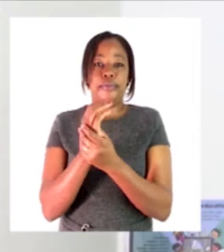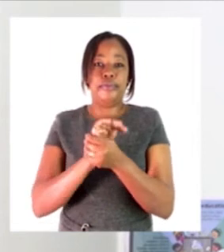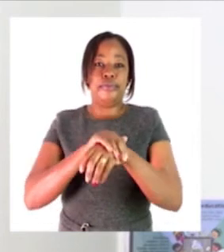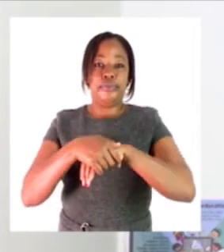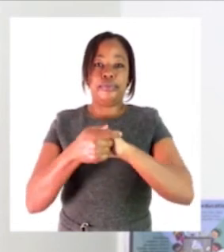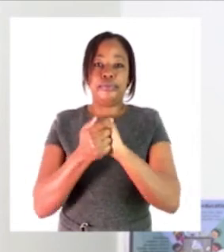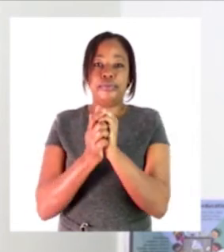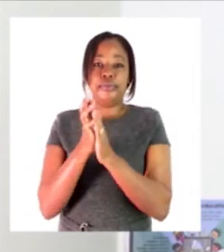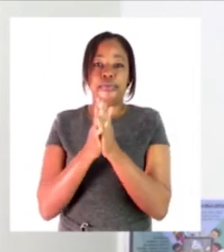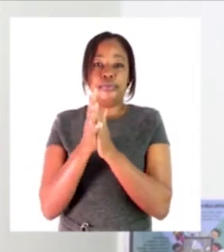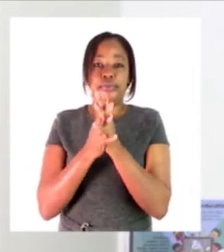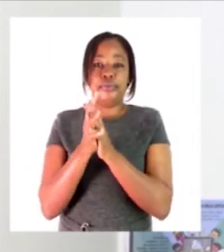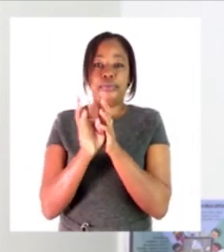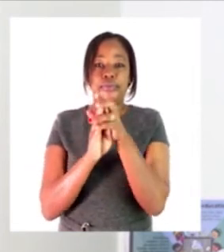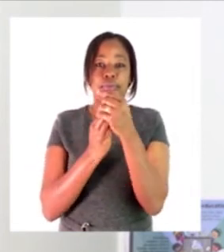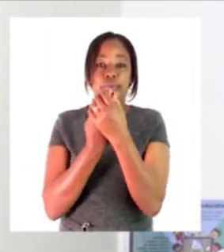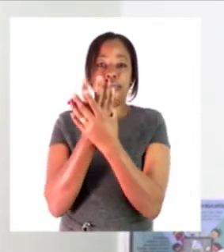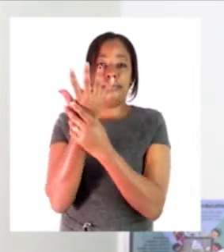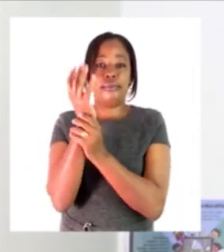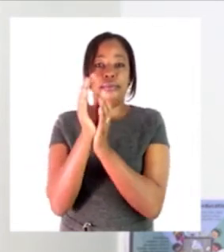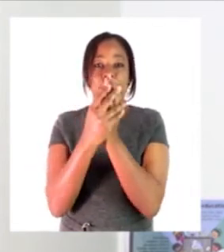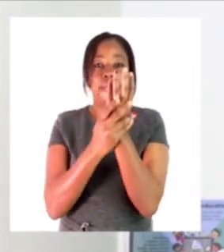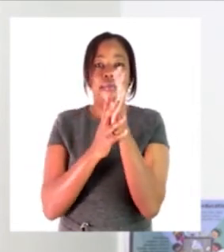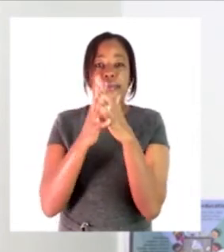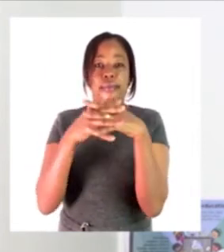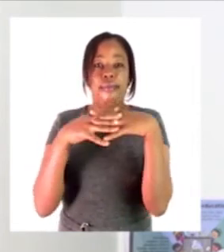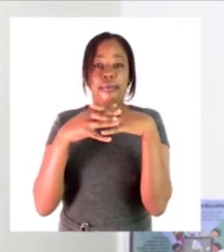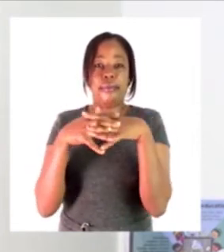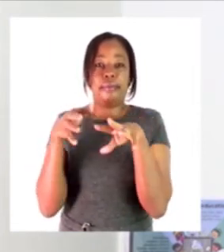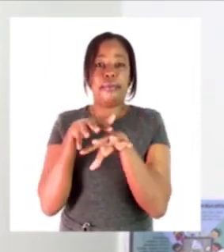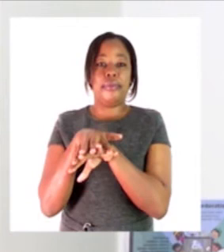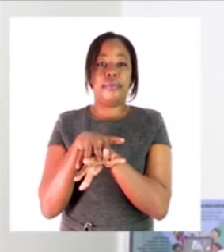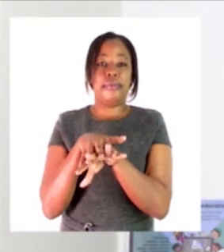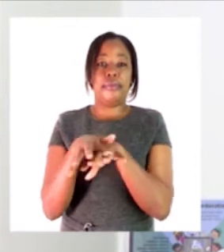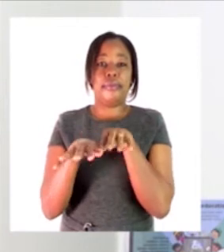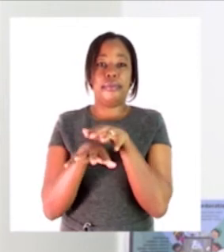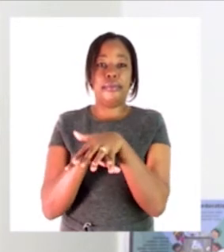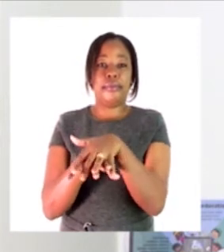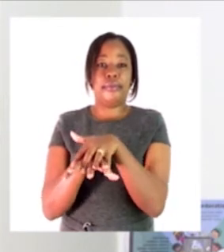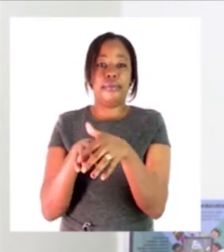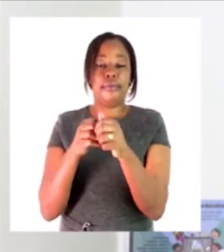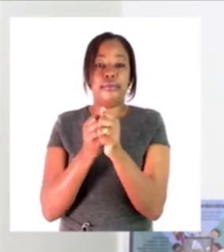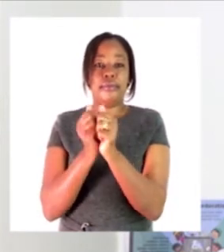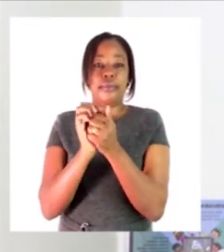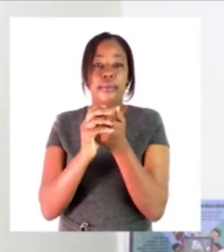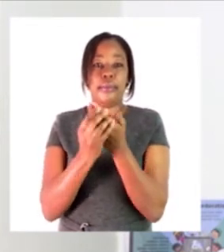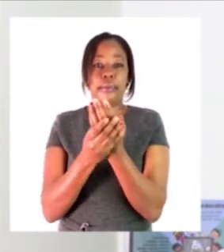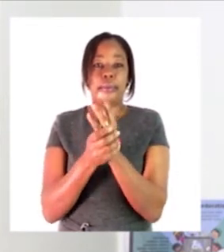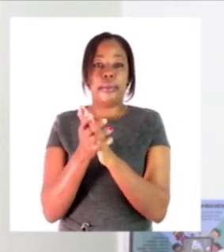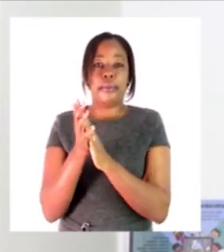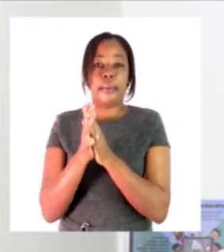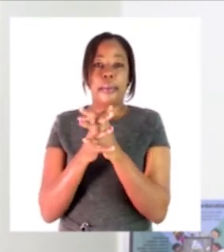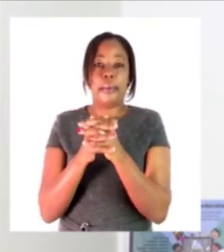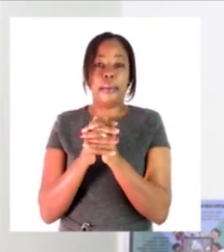Rub it through into your fingers, behind and on the other hand. Now we'll call